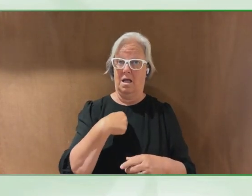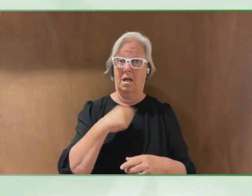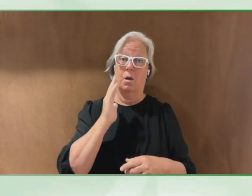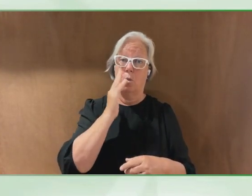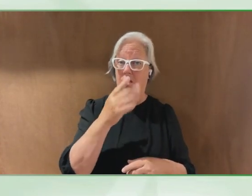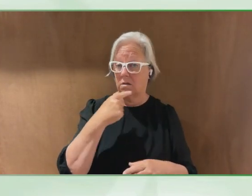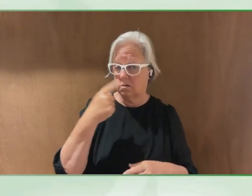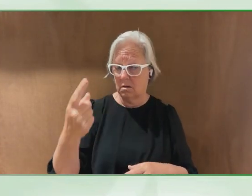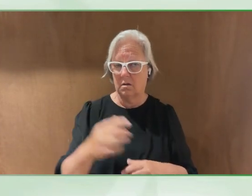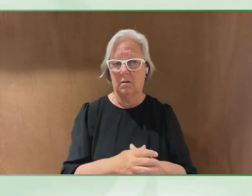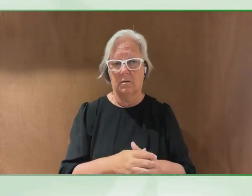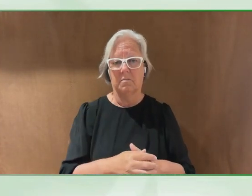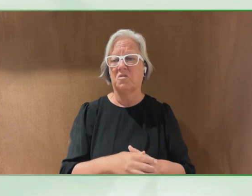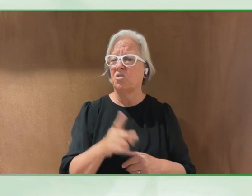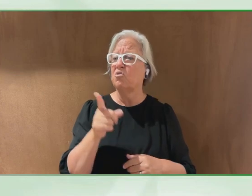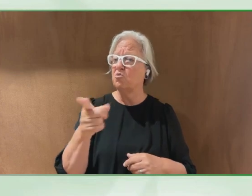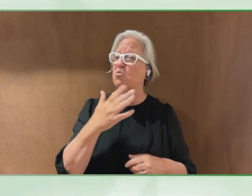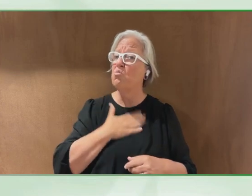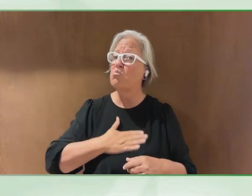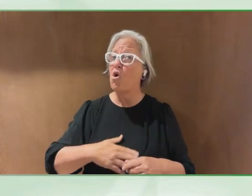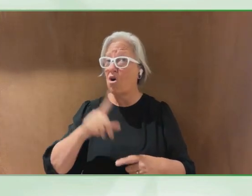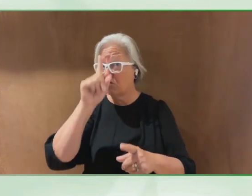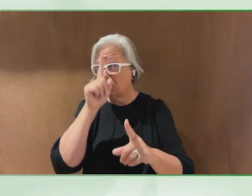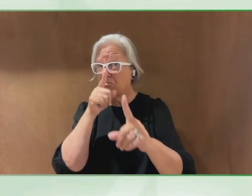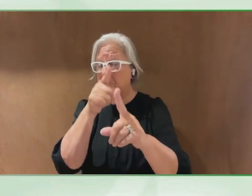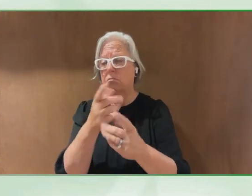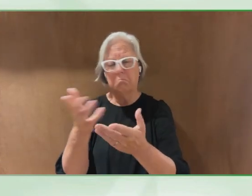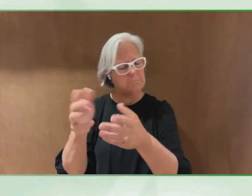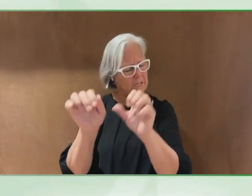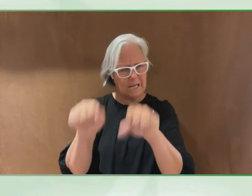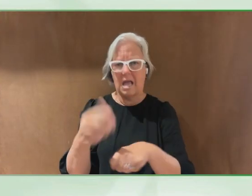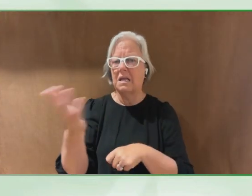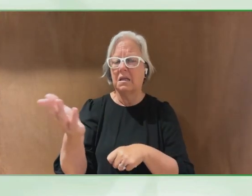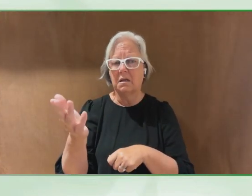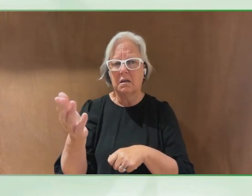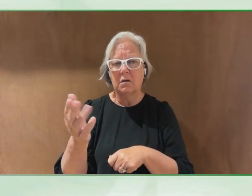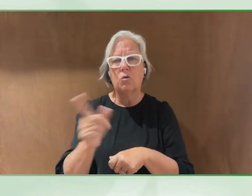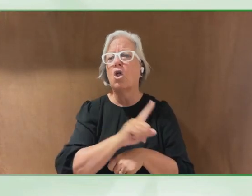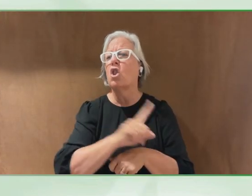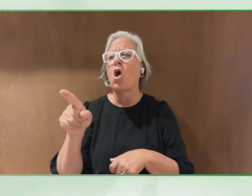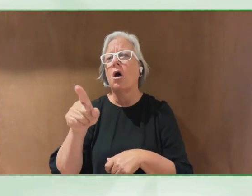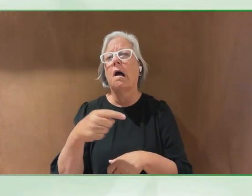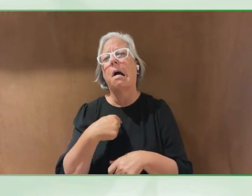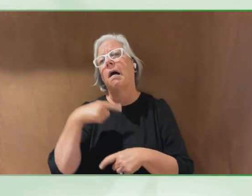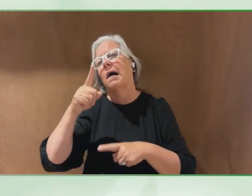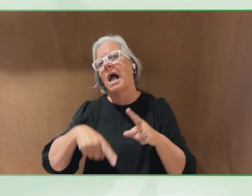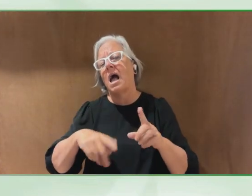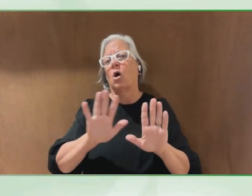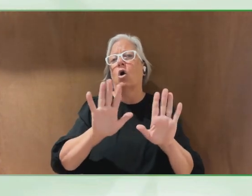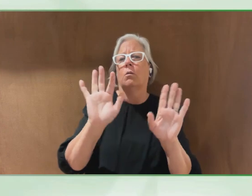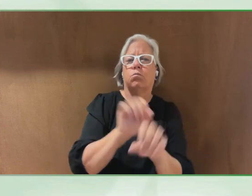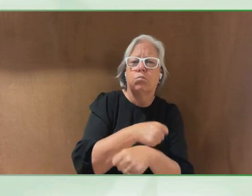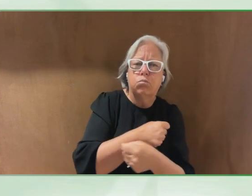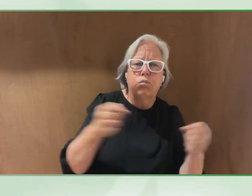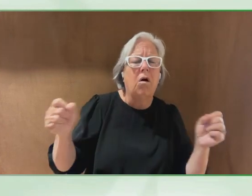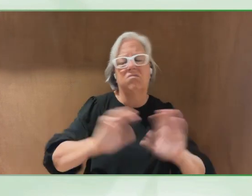do anything you want to do, and don't let society hold you back. Don't let yourself be told